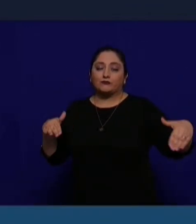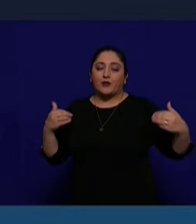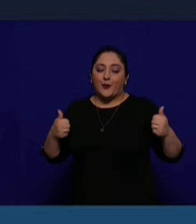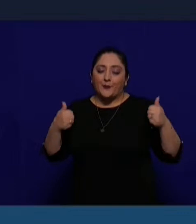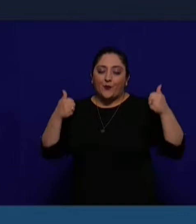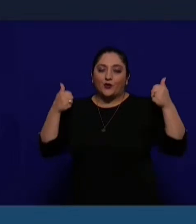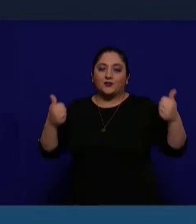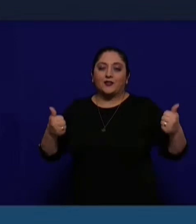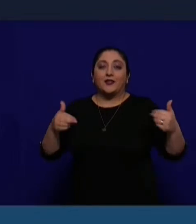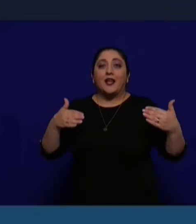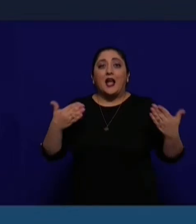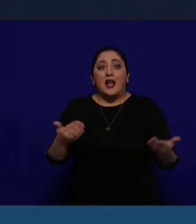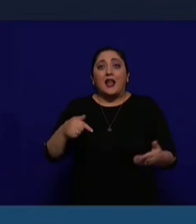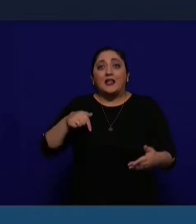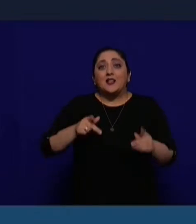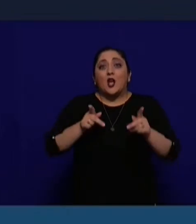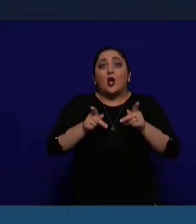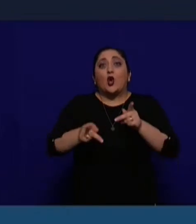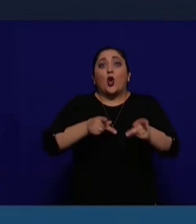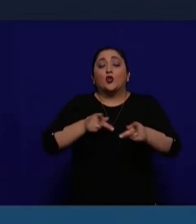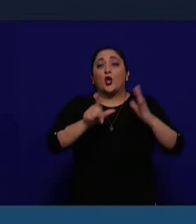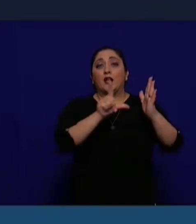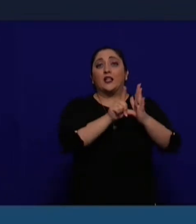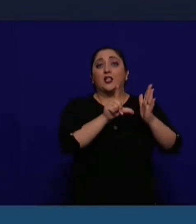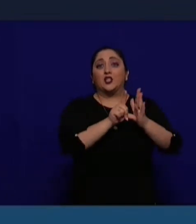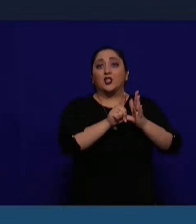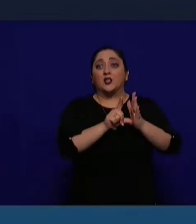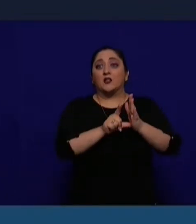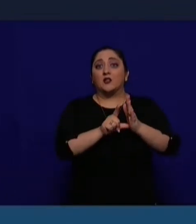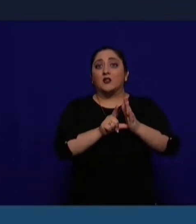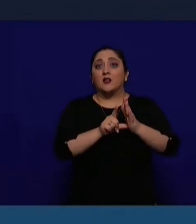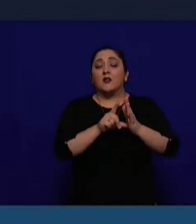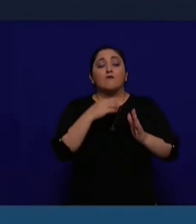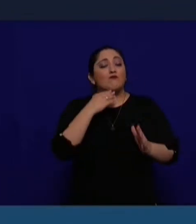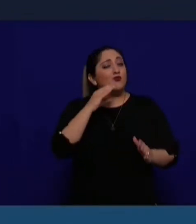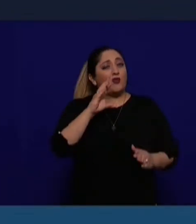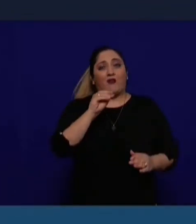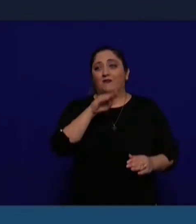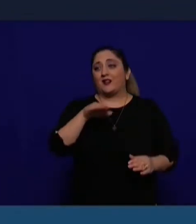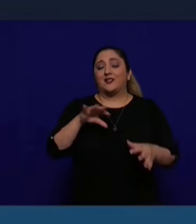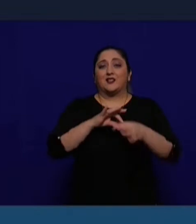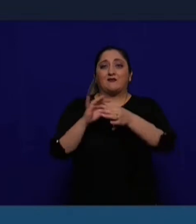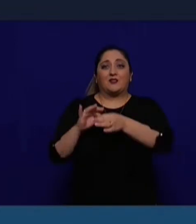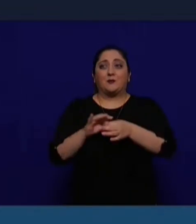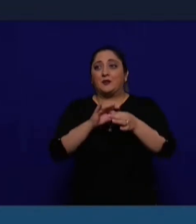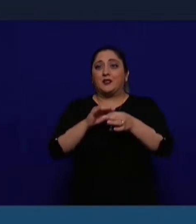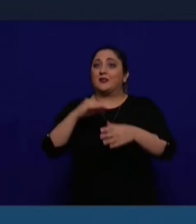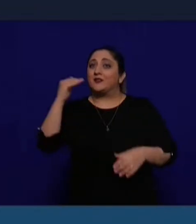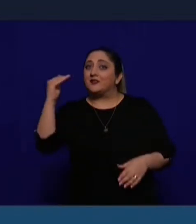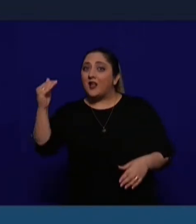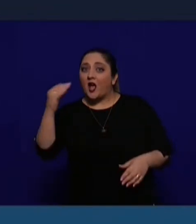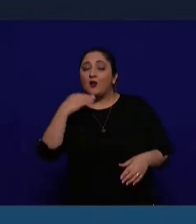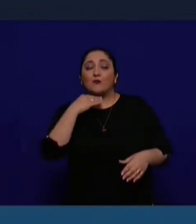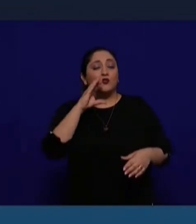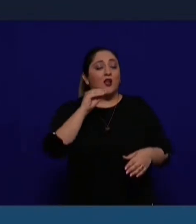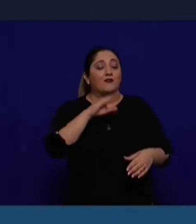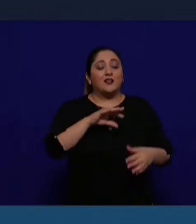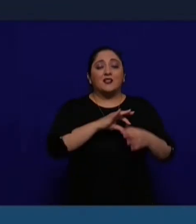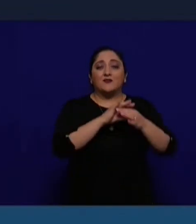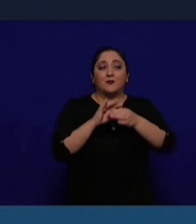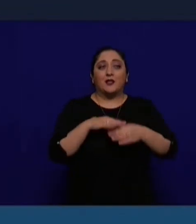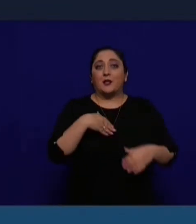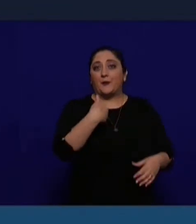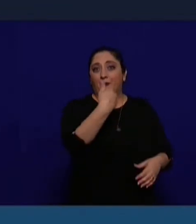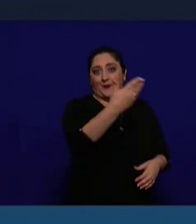kontrolli ta' numru ta' persuni li jistgħu jkunu ma' xulxin kemm fid-djar kif ukoll fil-public spaces.